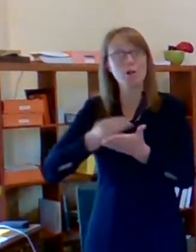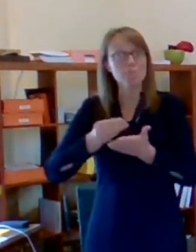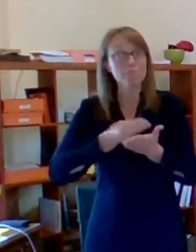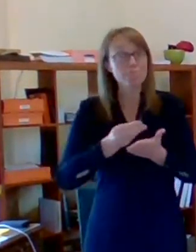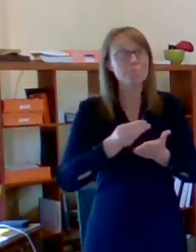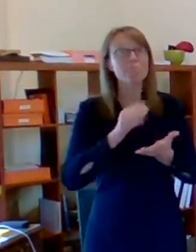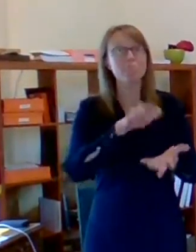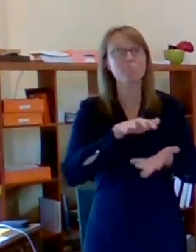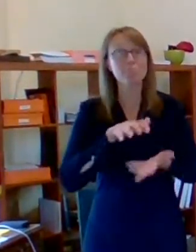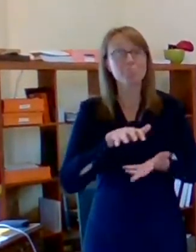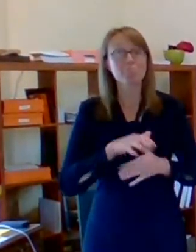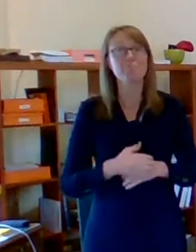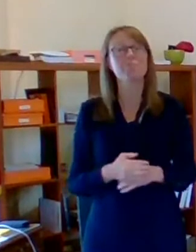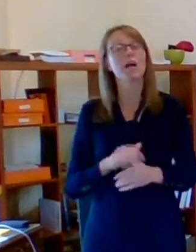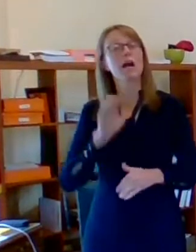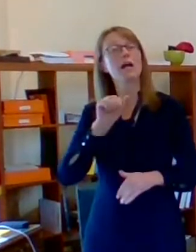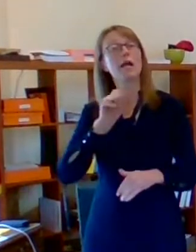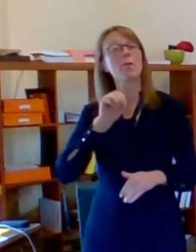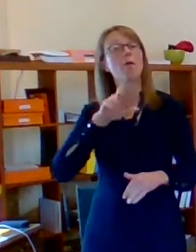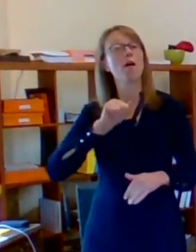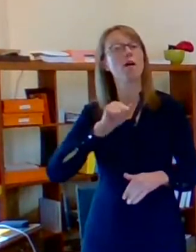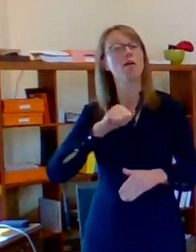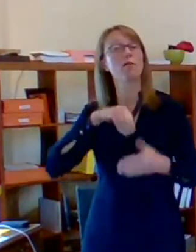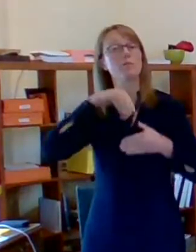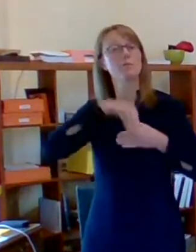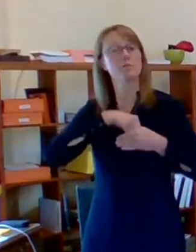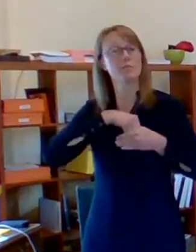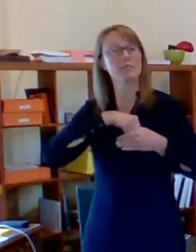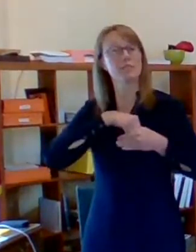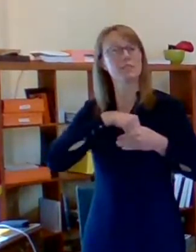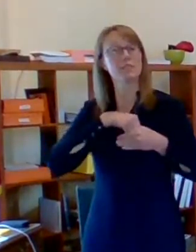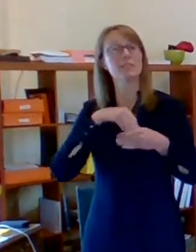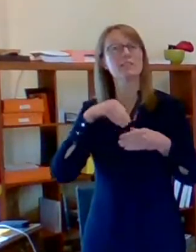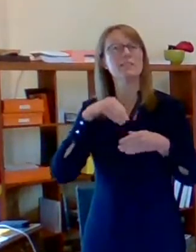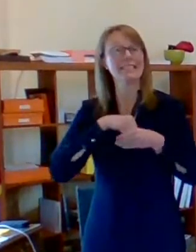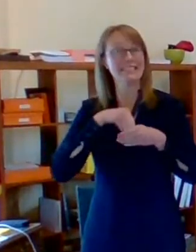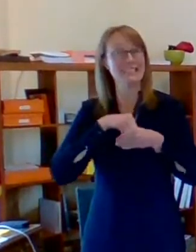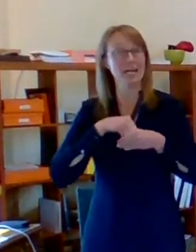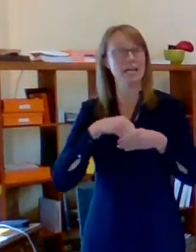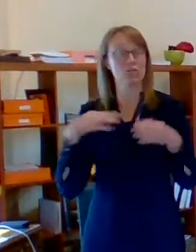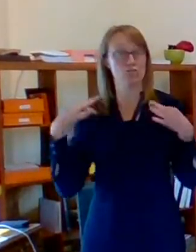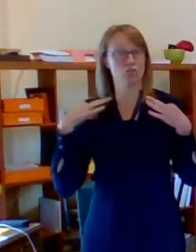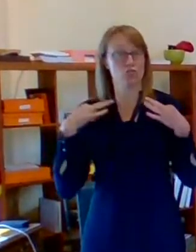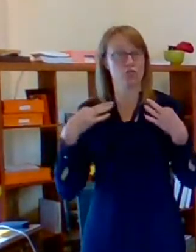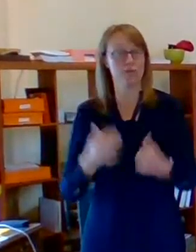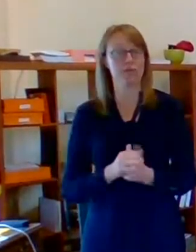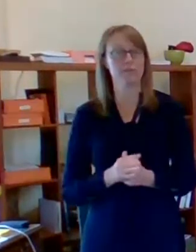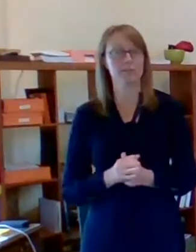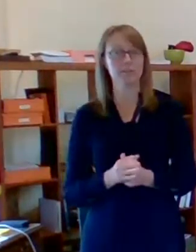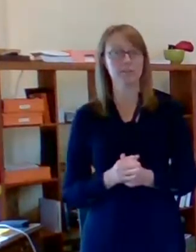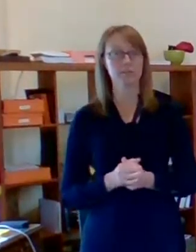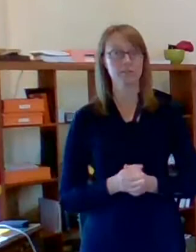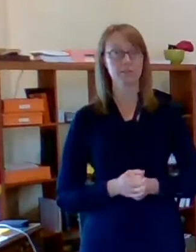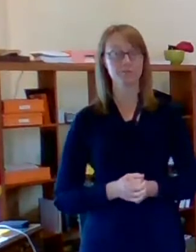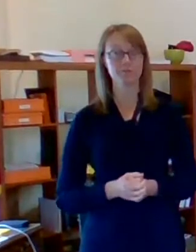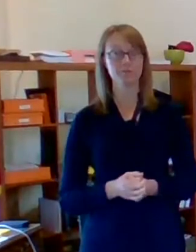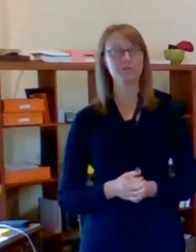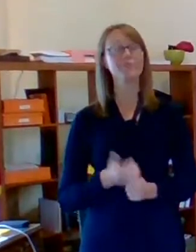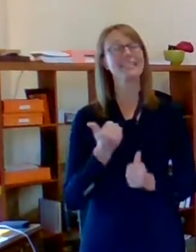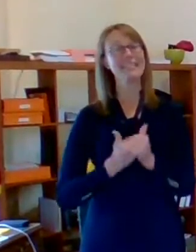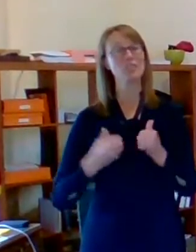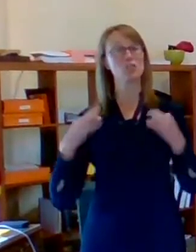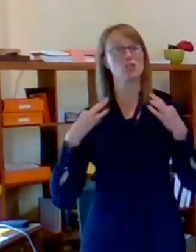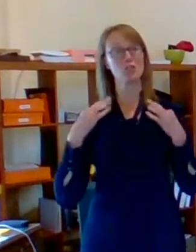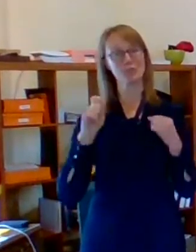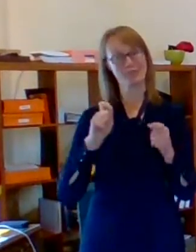is a camera that slips inside your shirt here. So each shirt has to have be modified so that